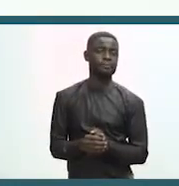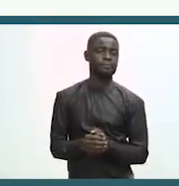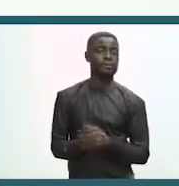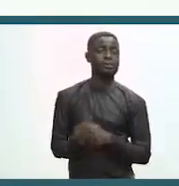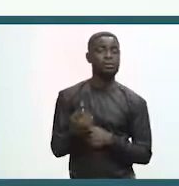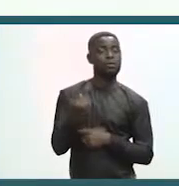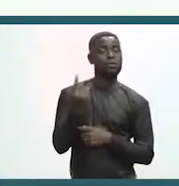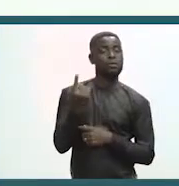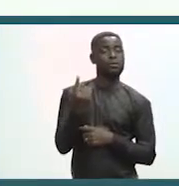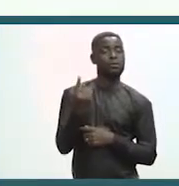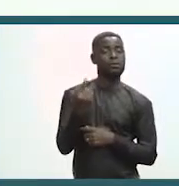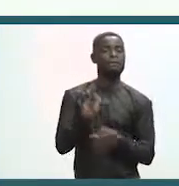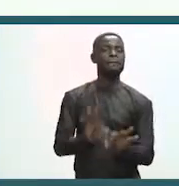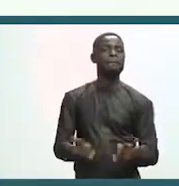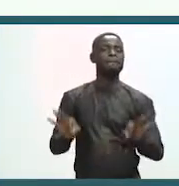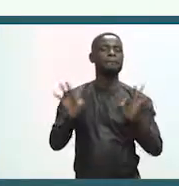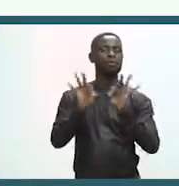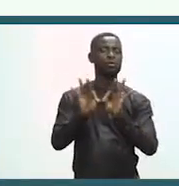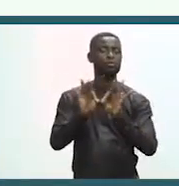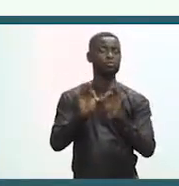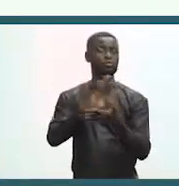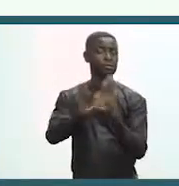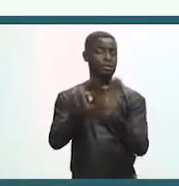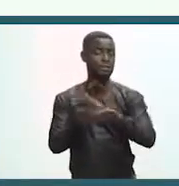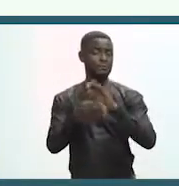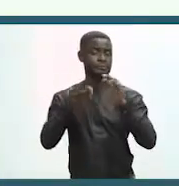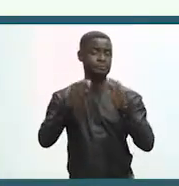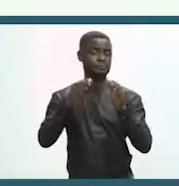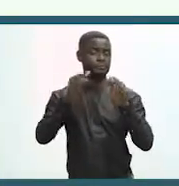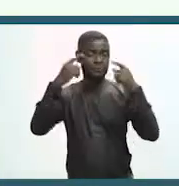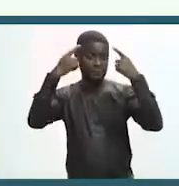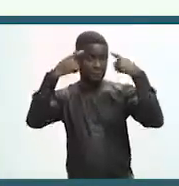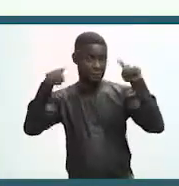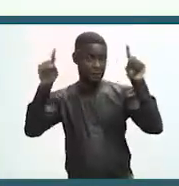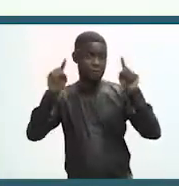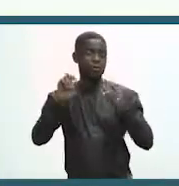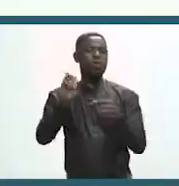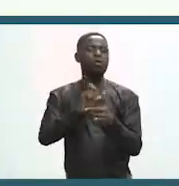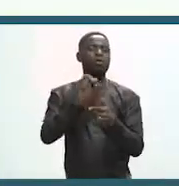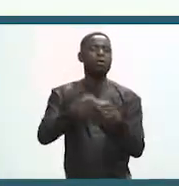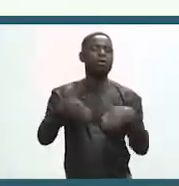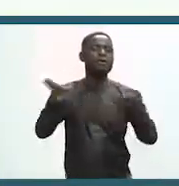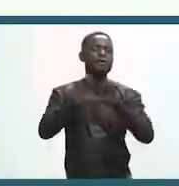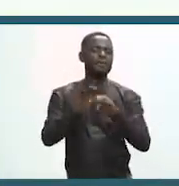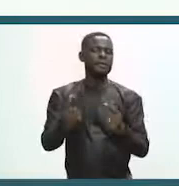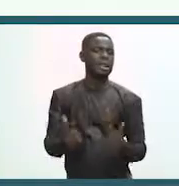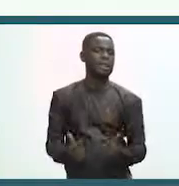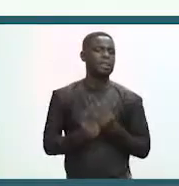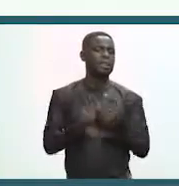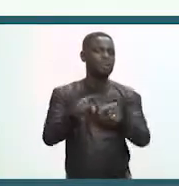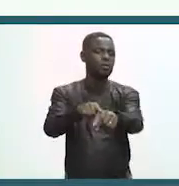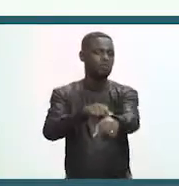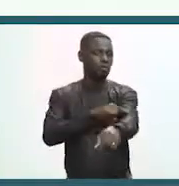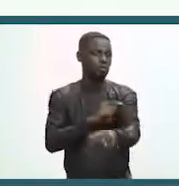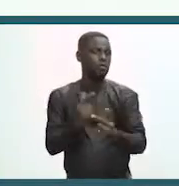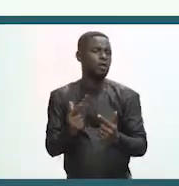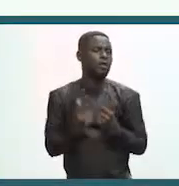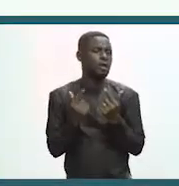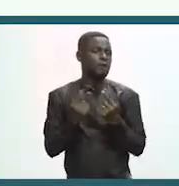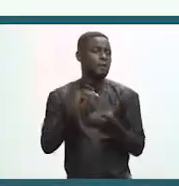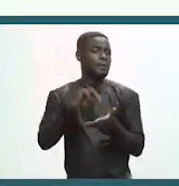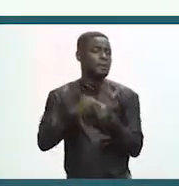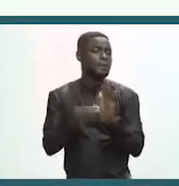One of the top keys to being successful or even living a long life